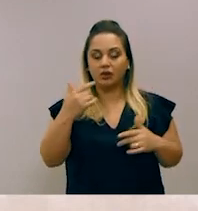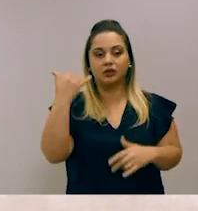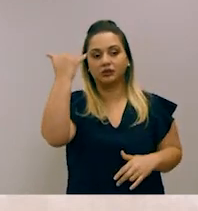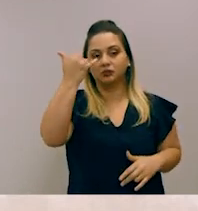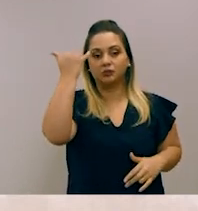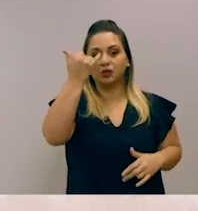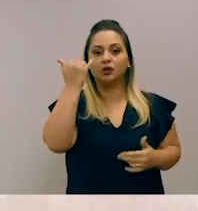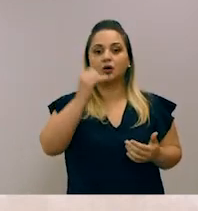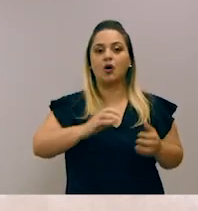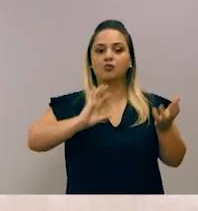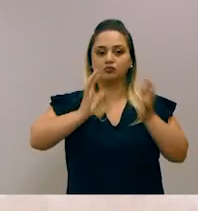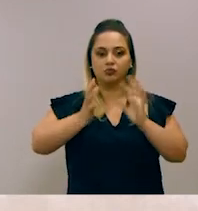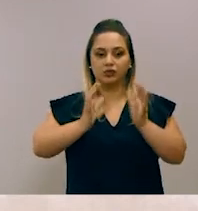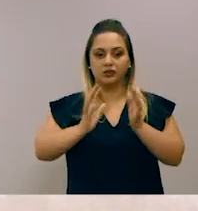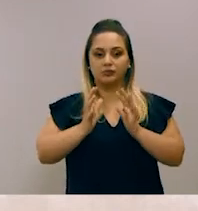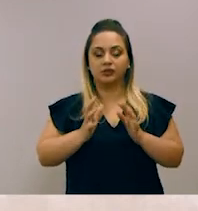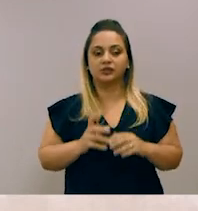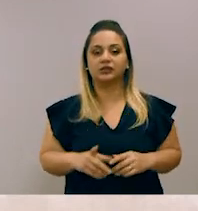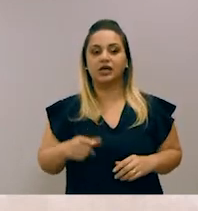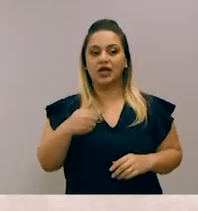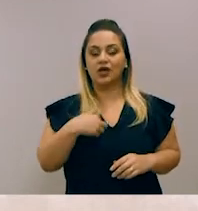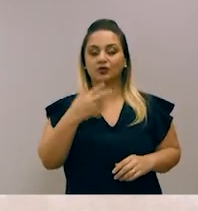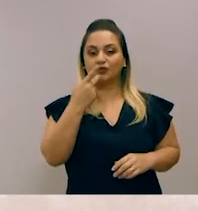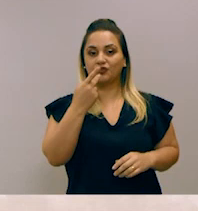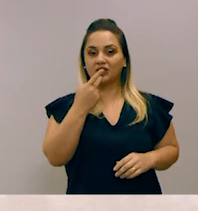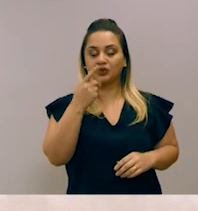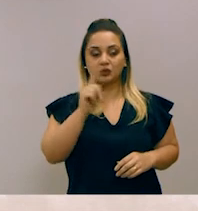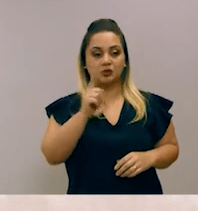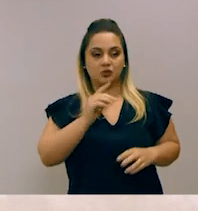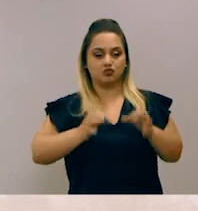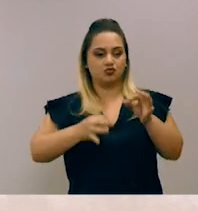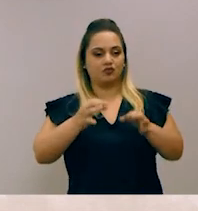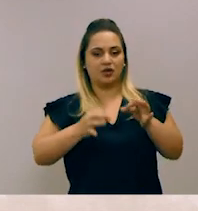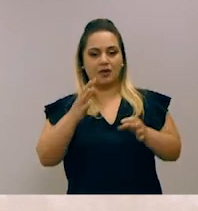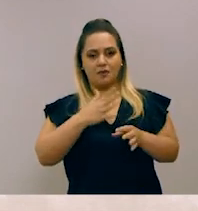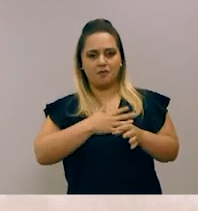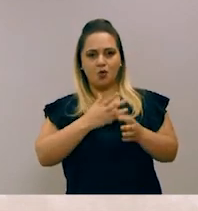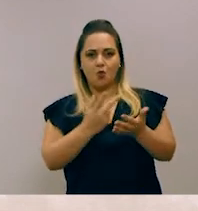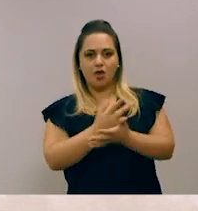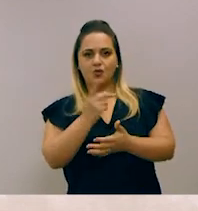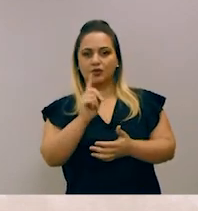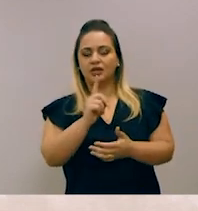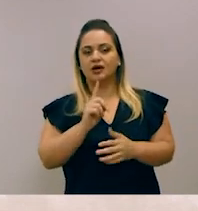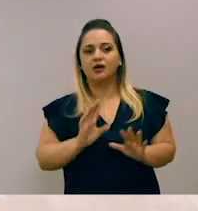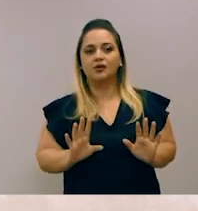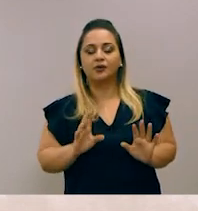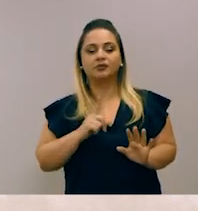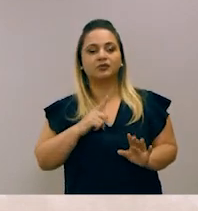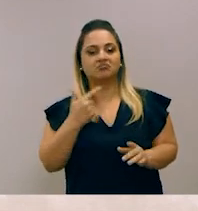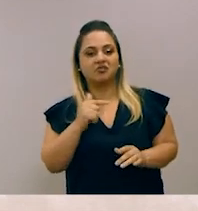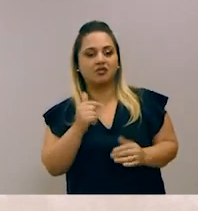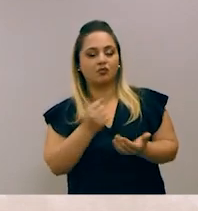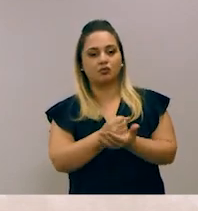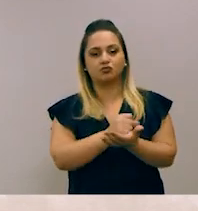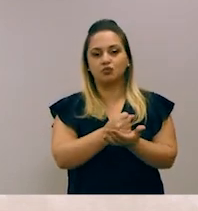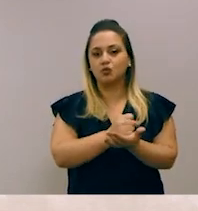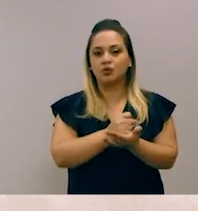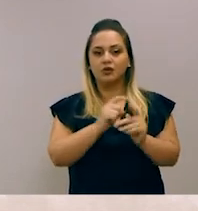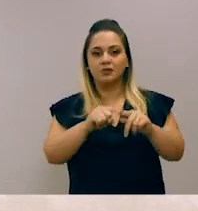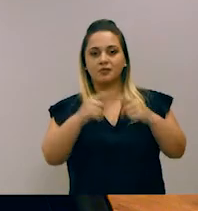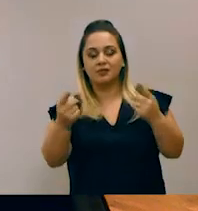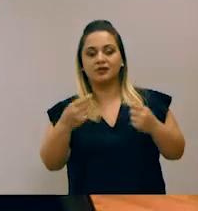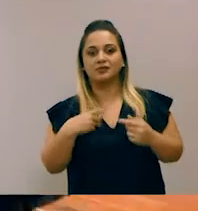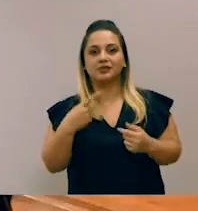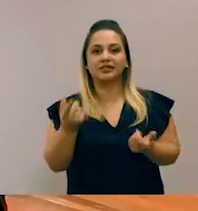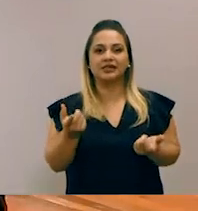and Spanish, Brazilian sign language. So I'm not saying that to justify my mistakes. I don't have control